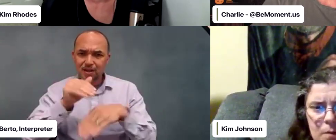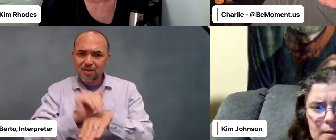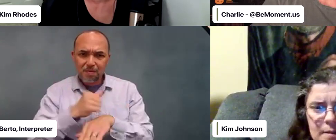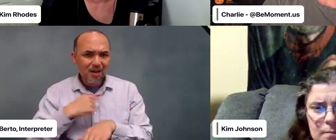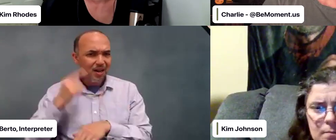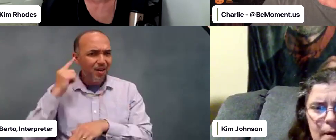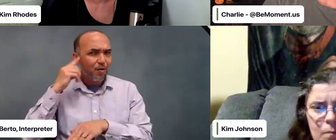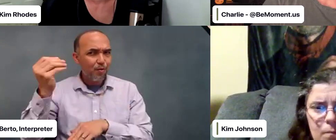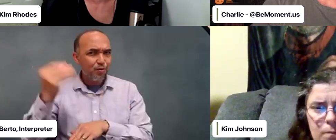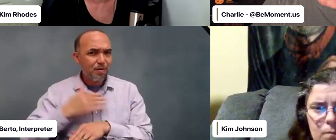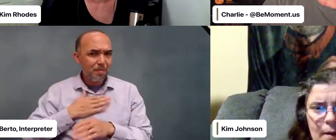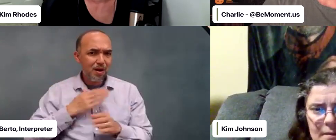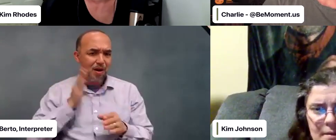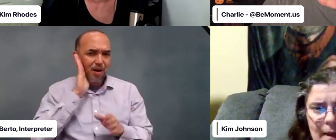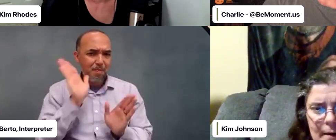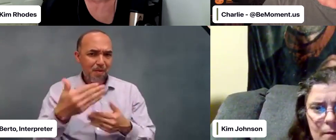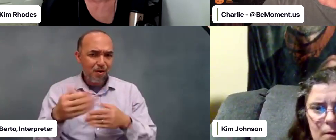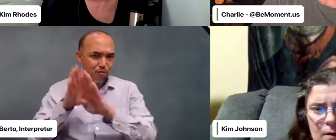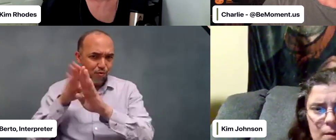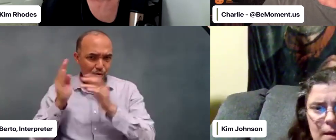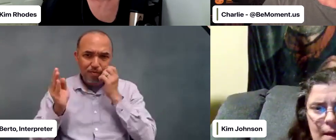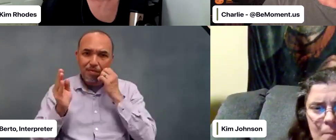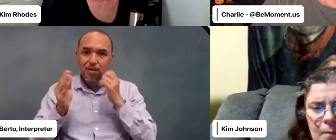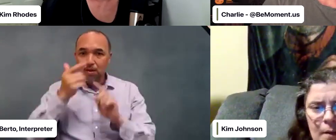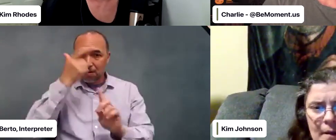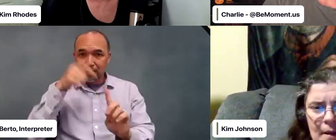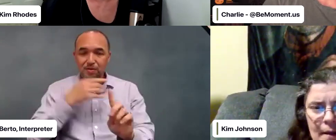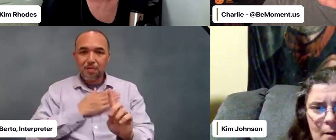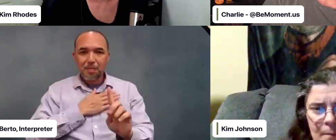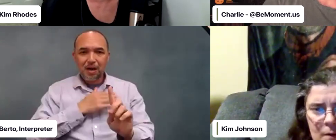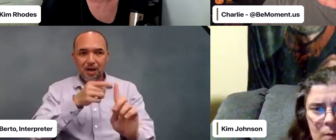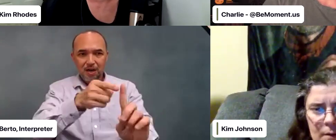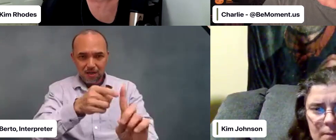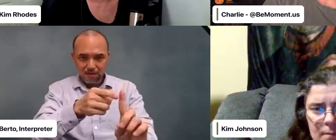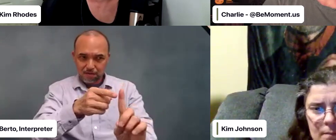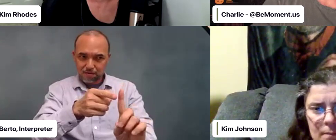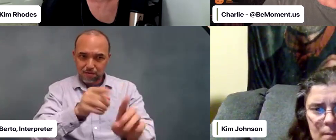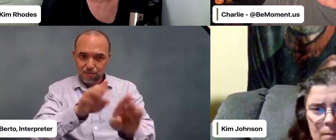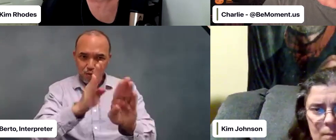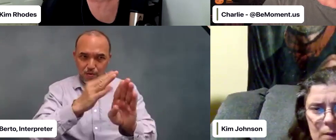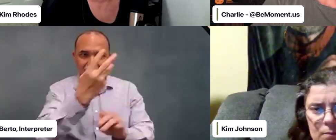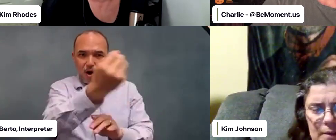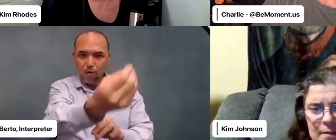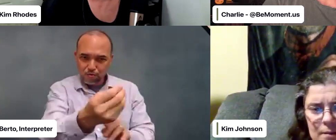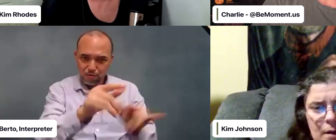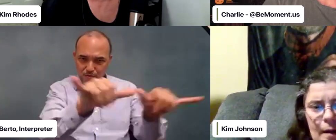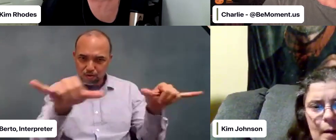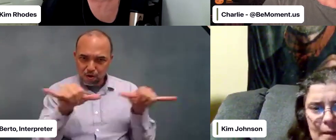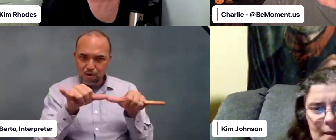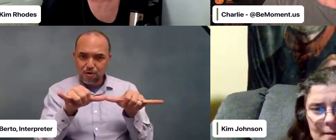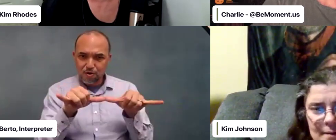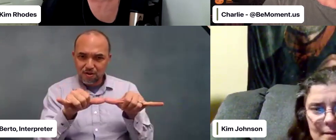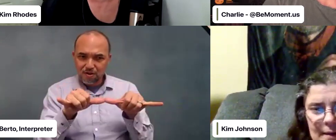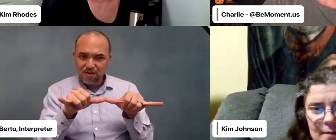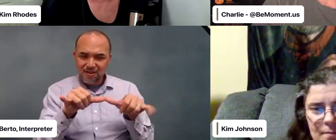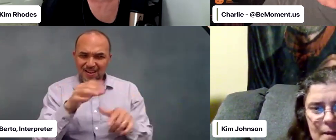bedroom door because mine went out to the patio saying, "Hey, Mom, let me in. I can't open the door." Well, that's not how my